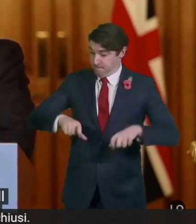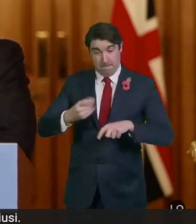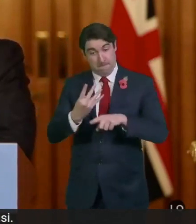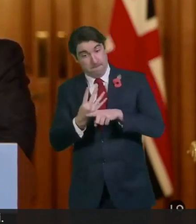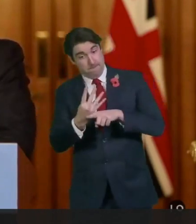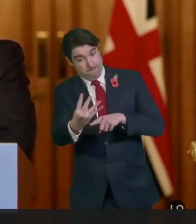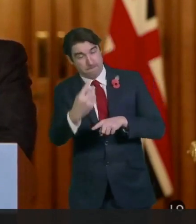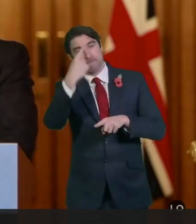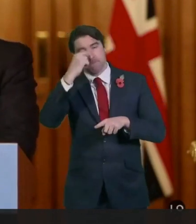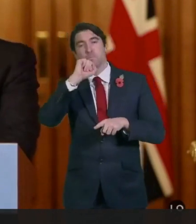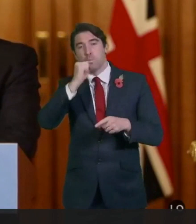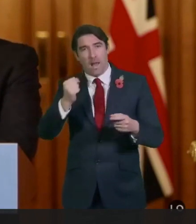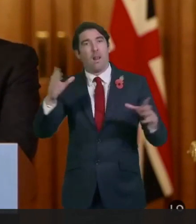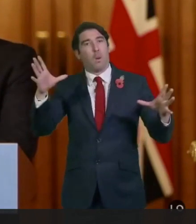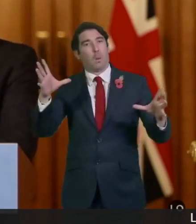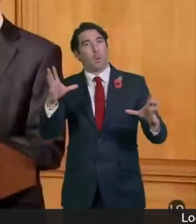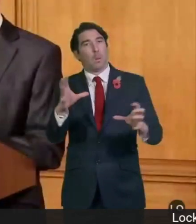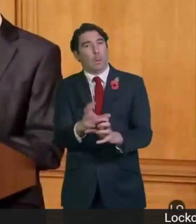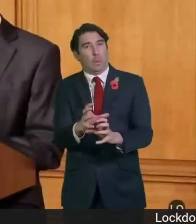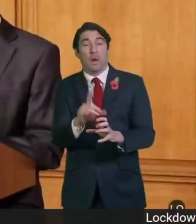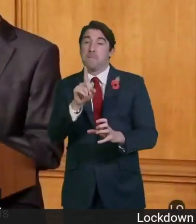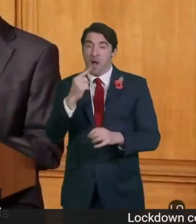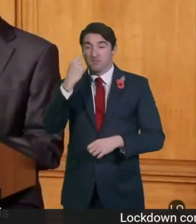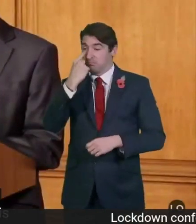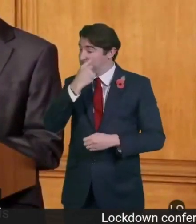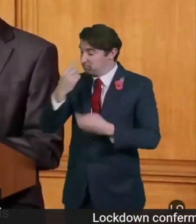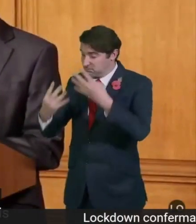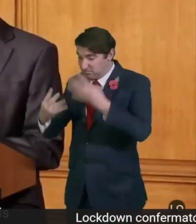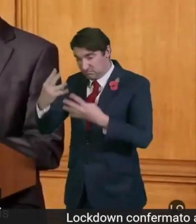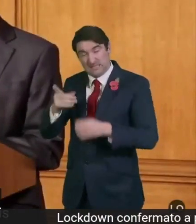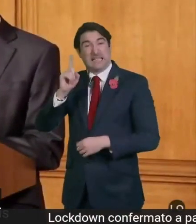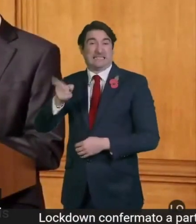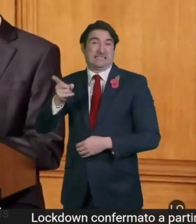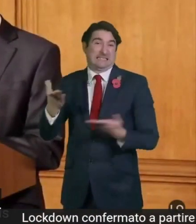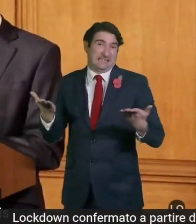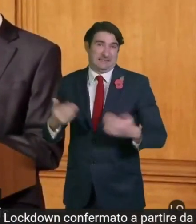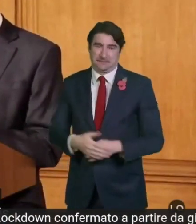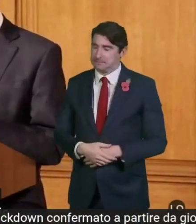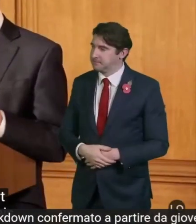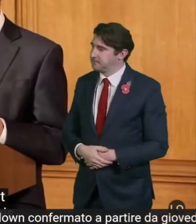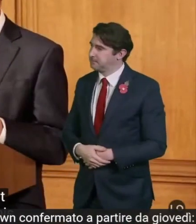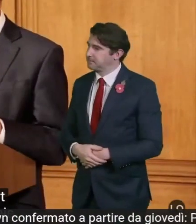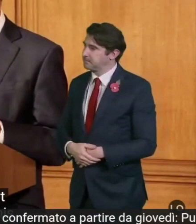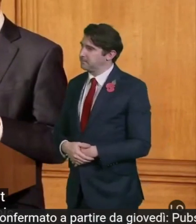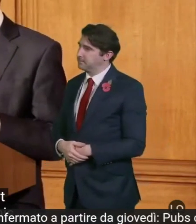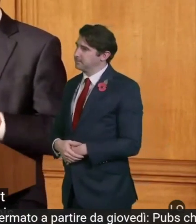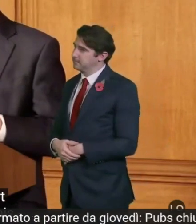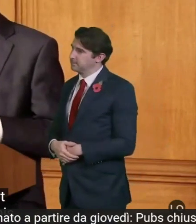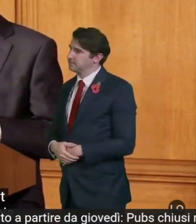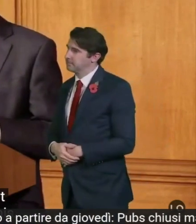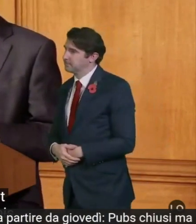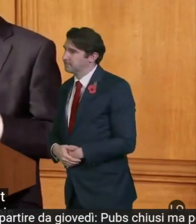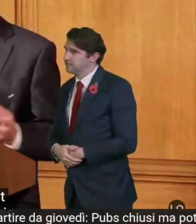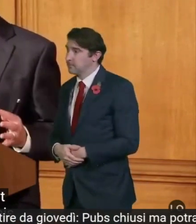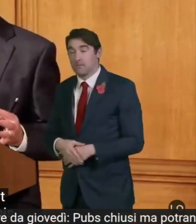evidence. I think the key is getting the R really below 1 during this 4 weeks. So if we all do what we're supposed to